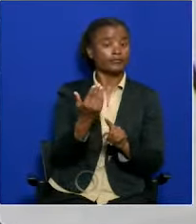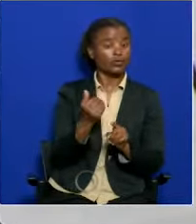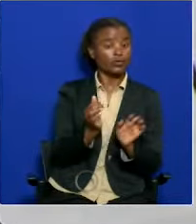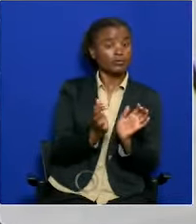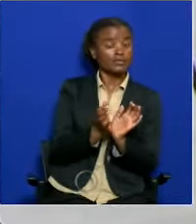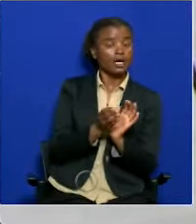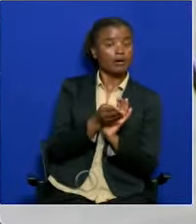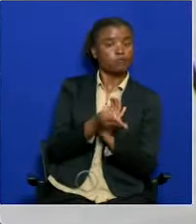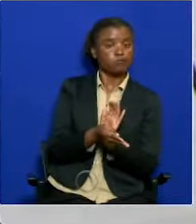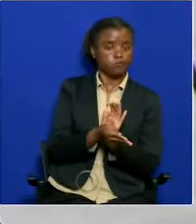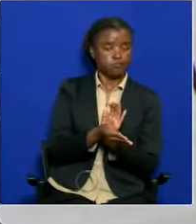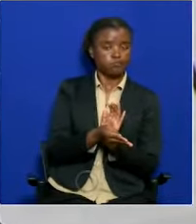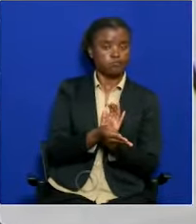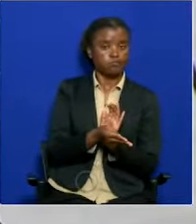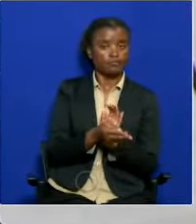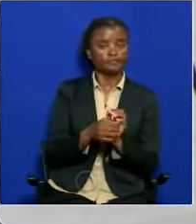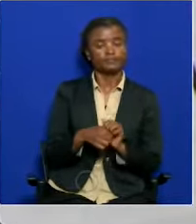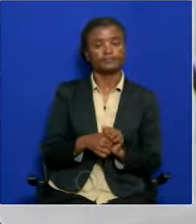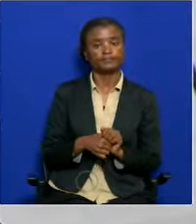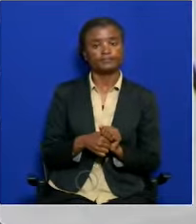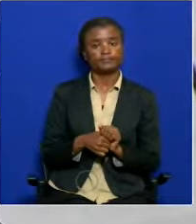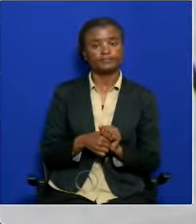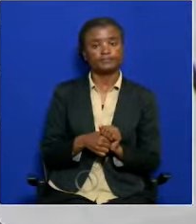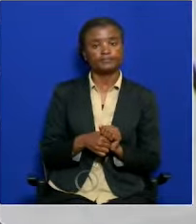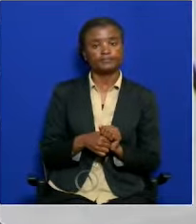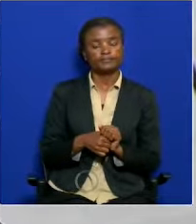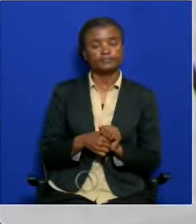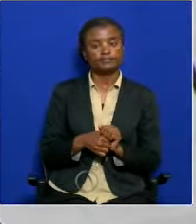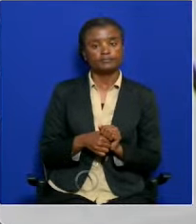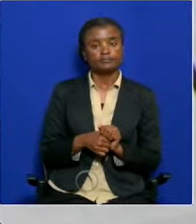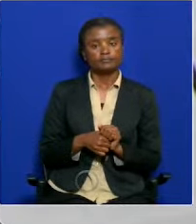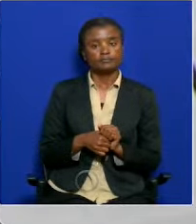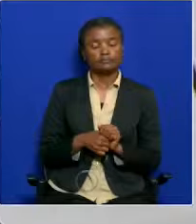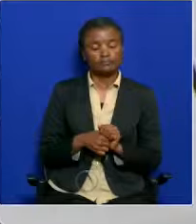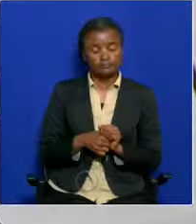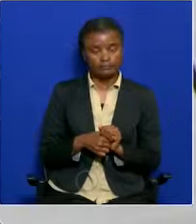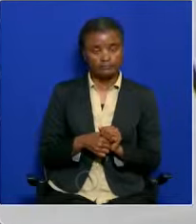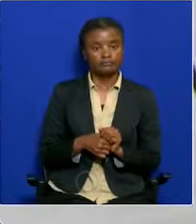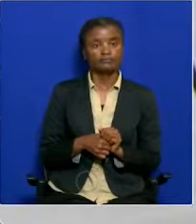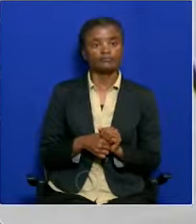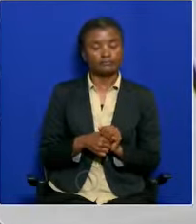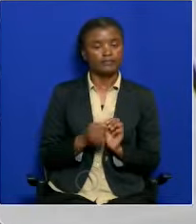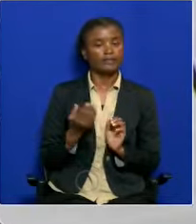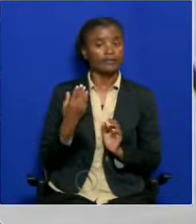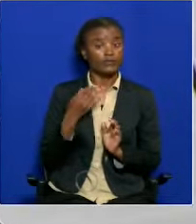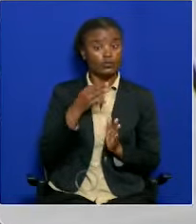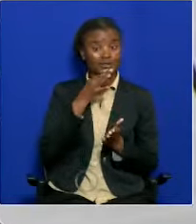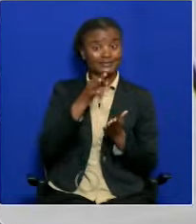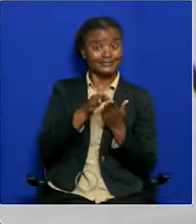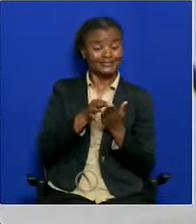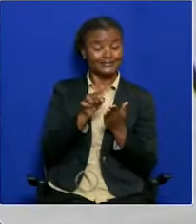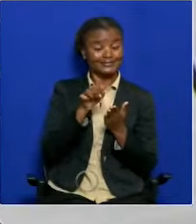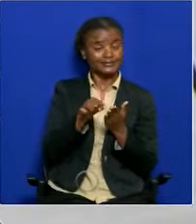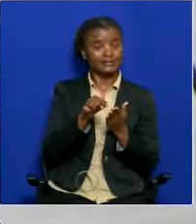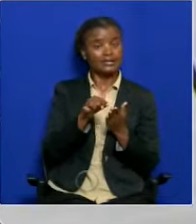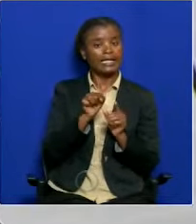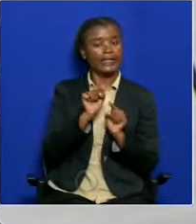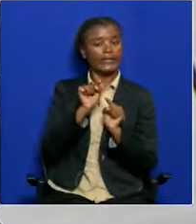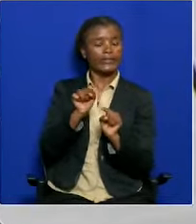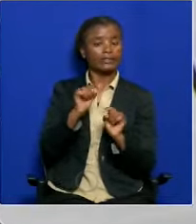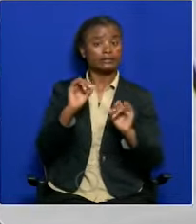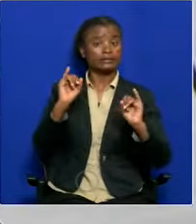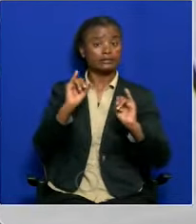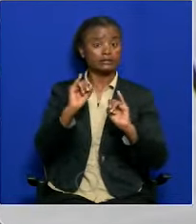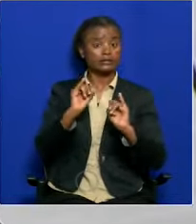the seriousness of the allegation that I suggested or insinuated the acceptance of a bribe,